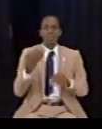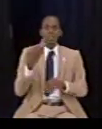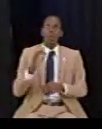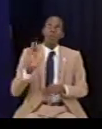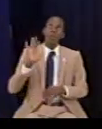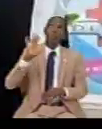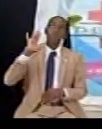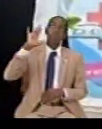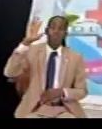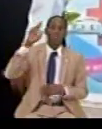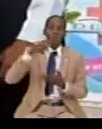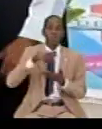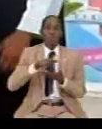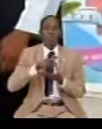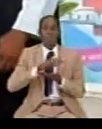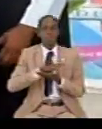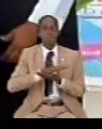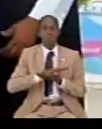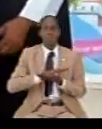radiance of your